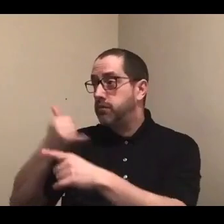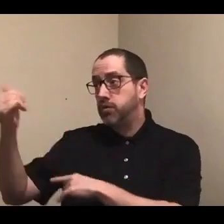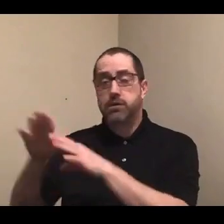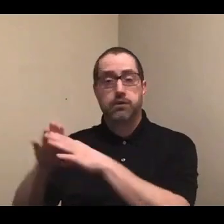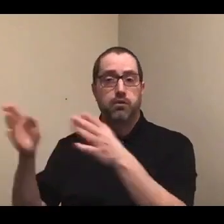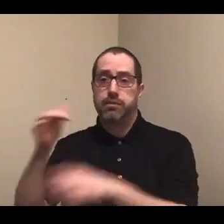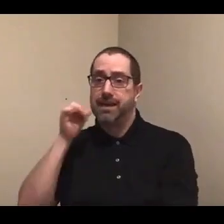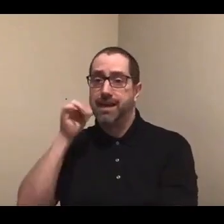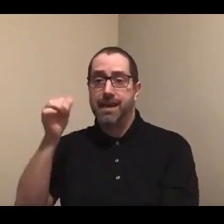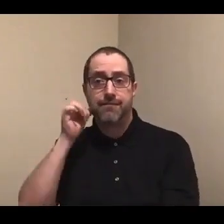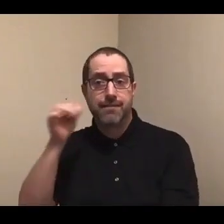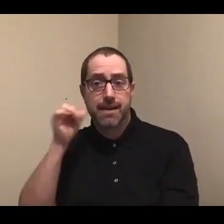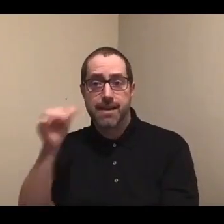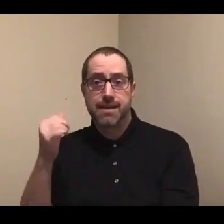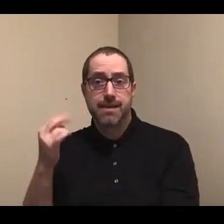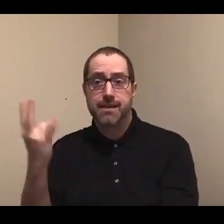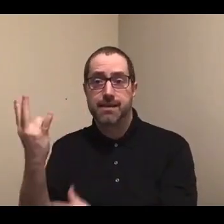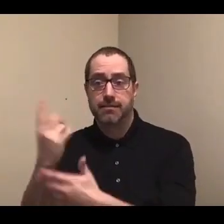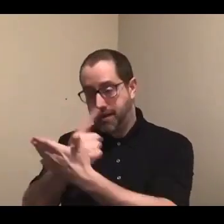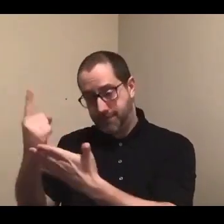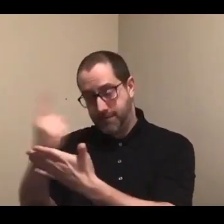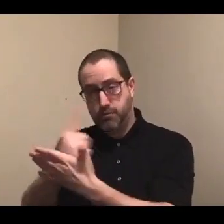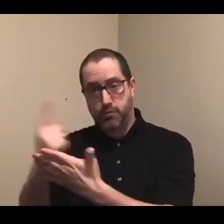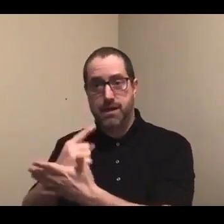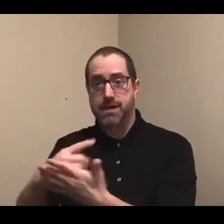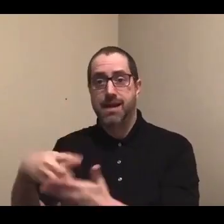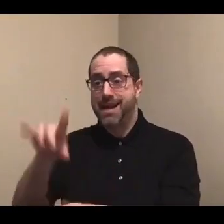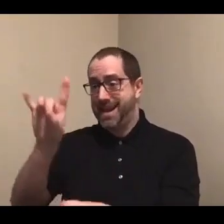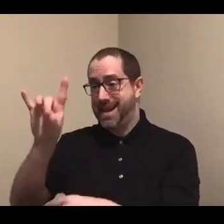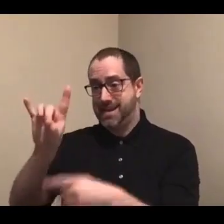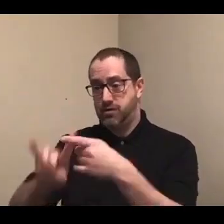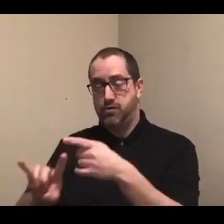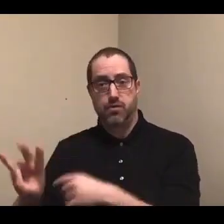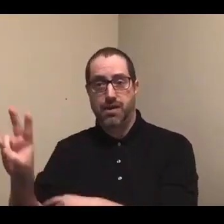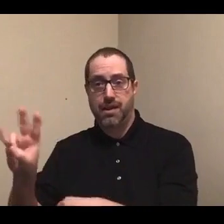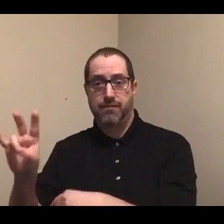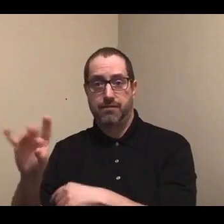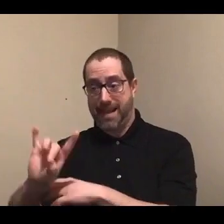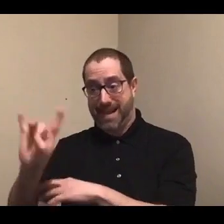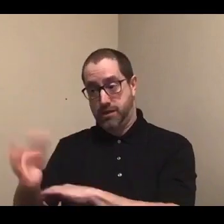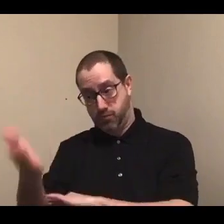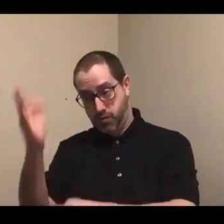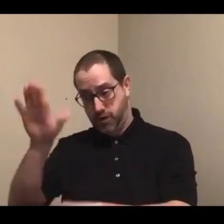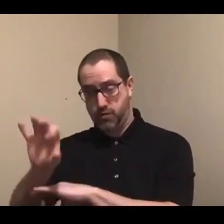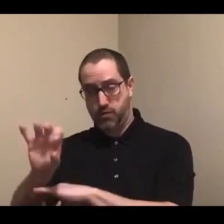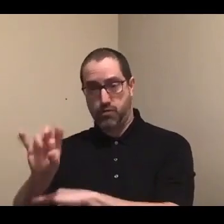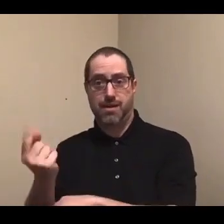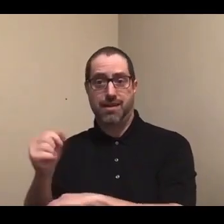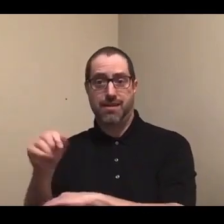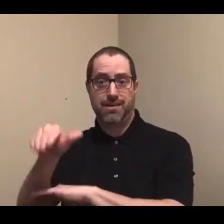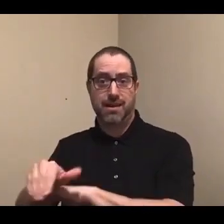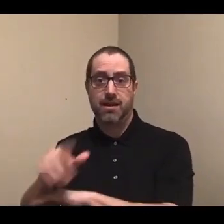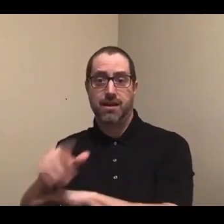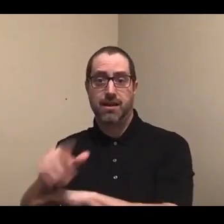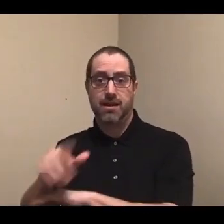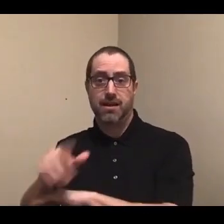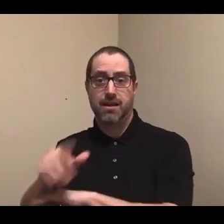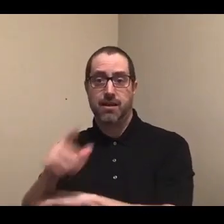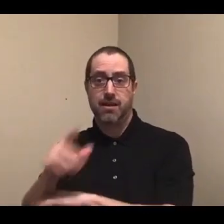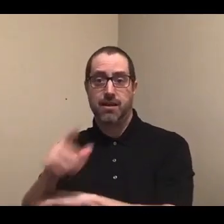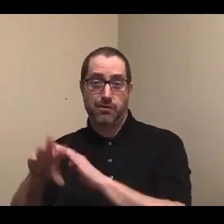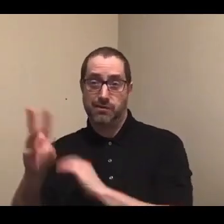7 days a week, 8 a.m. to 11 p.m. We have capacity for 6,000 bookings per day through the phone system, and that's